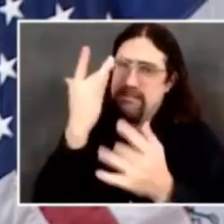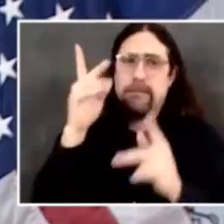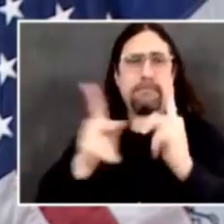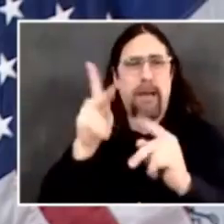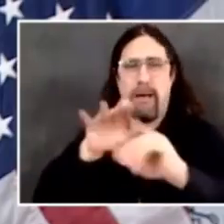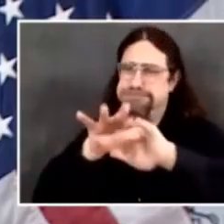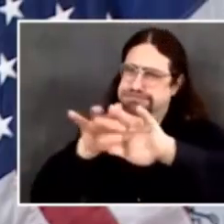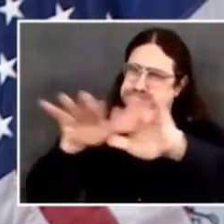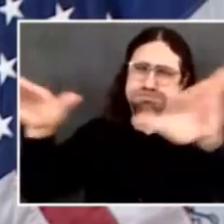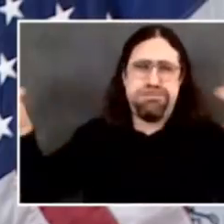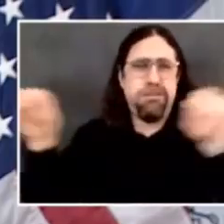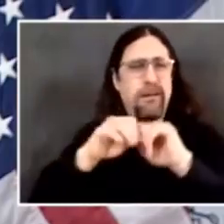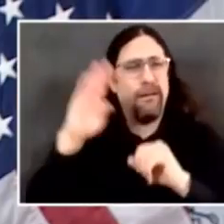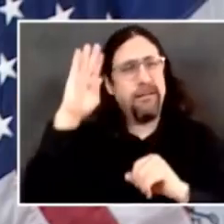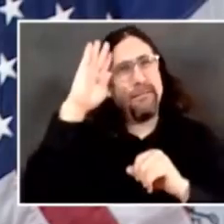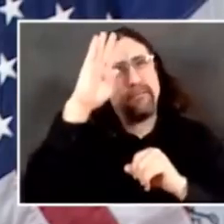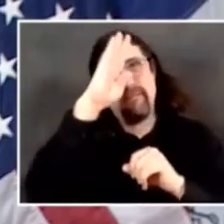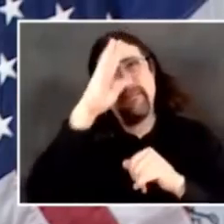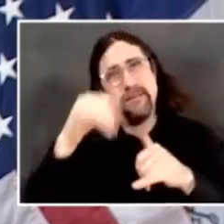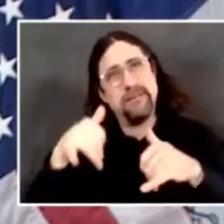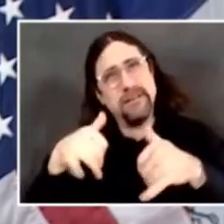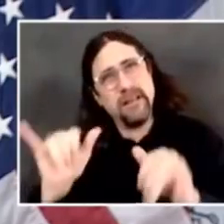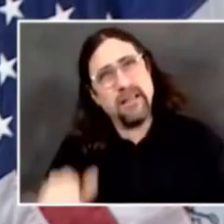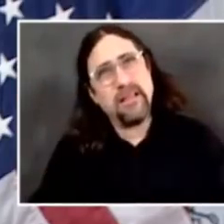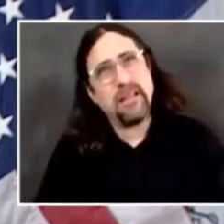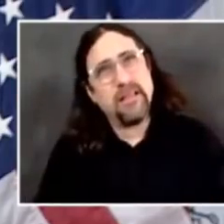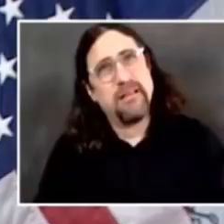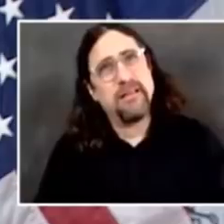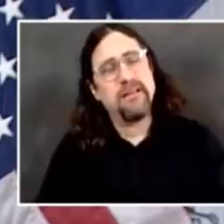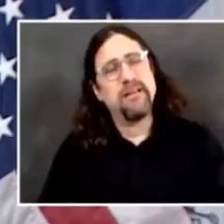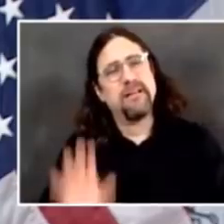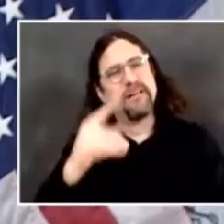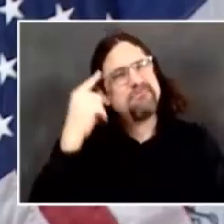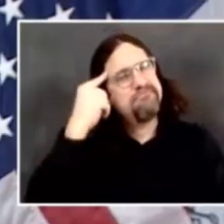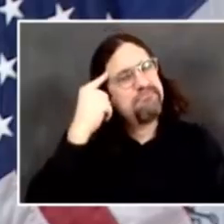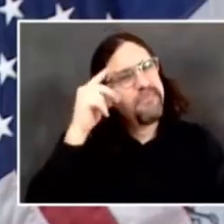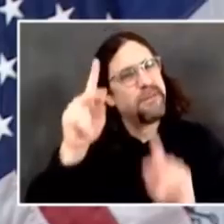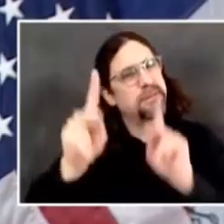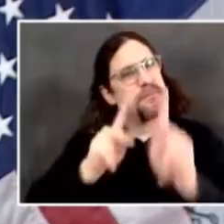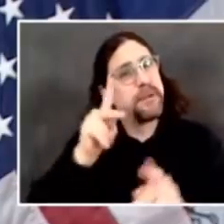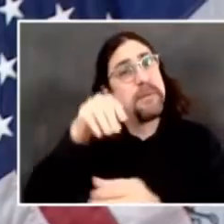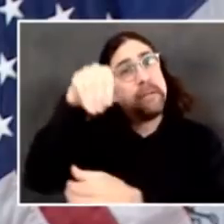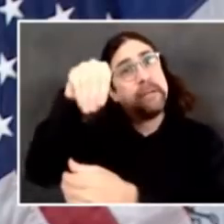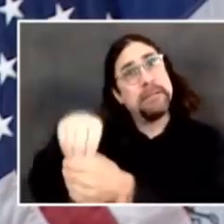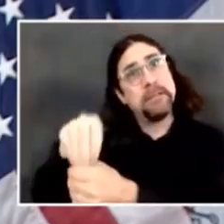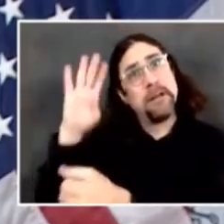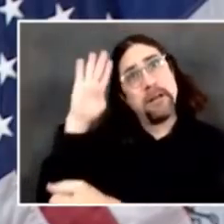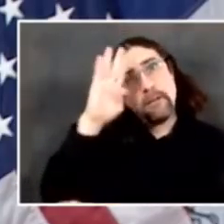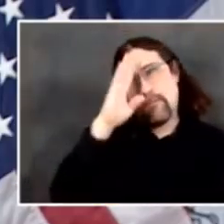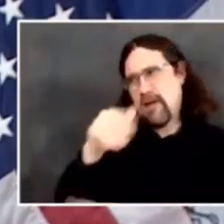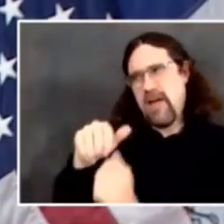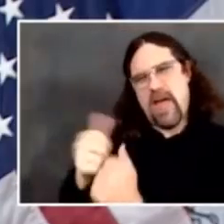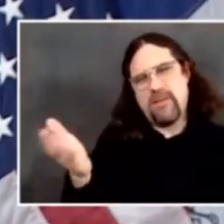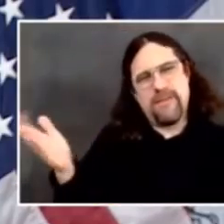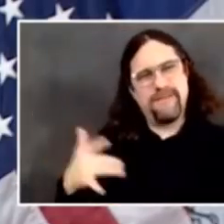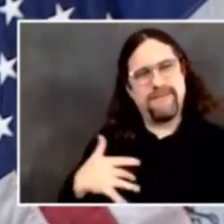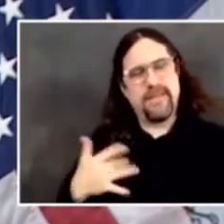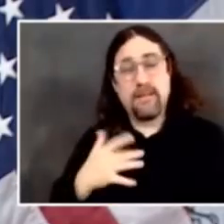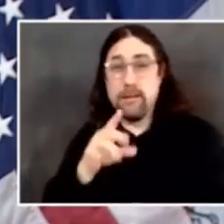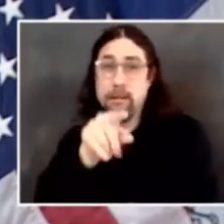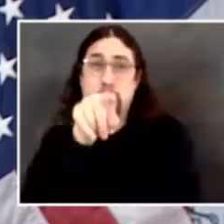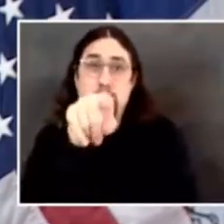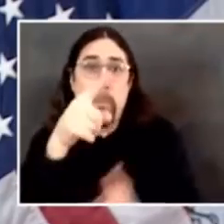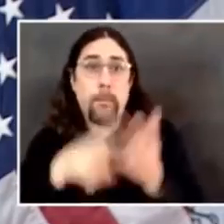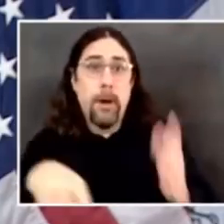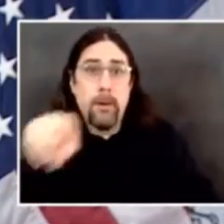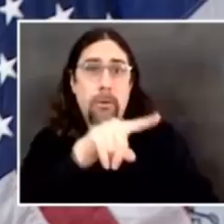people are experiencing in the hospitals. There's still a huge challenge in our hospitals. It may be better than what it was a few weeks ago, but it's still very, very real.